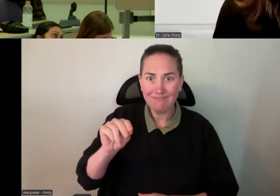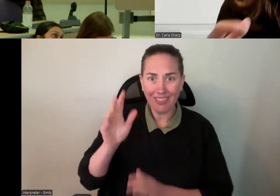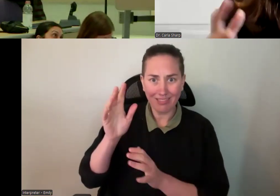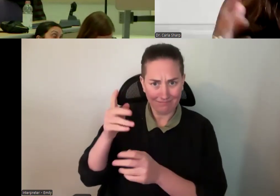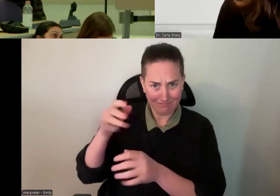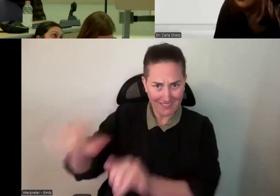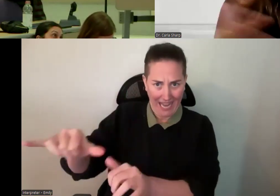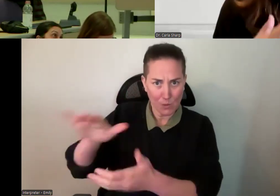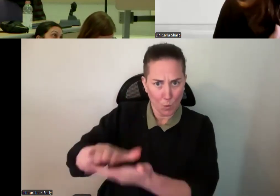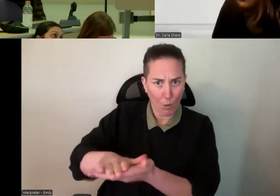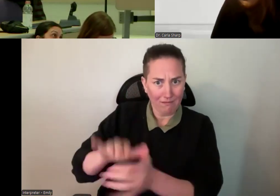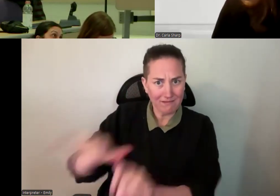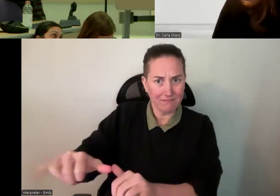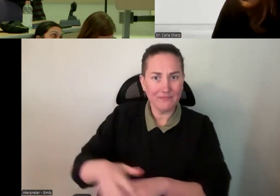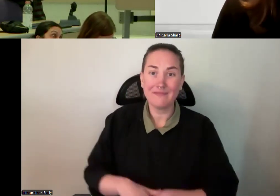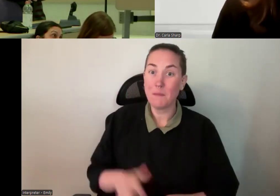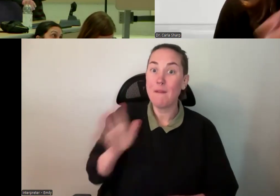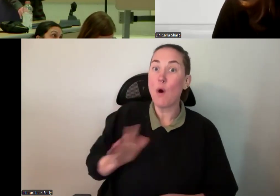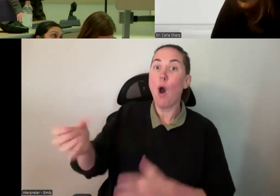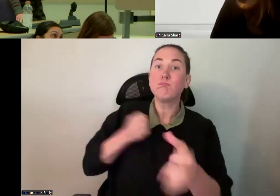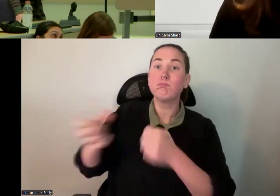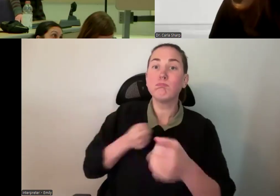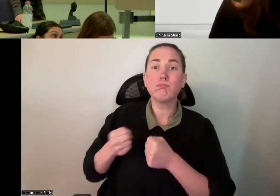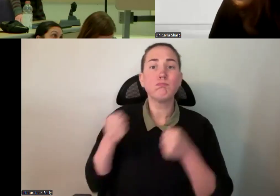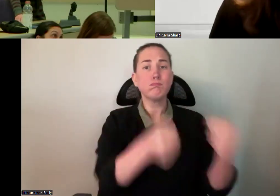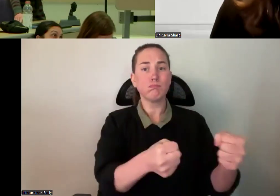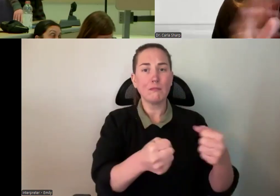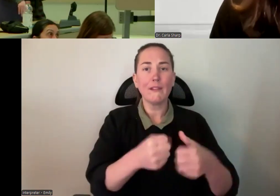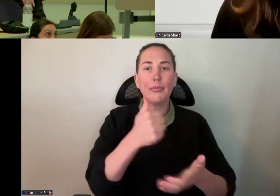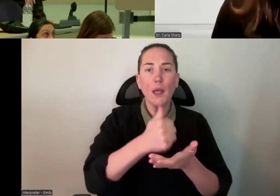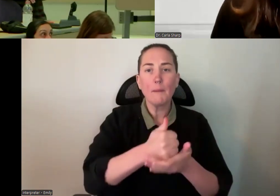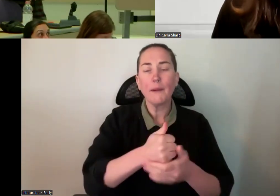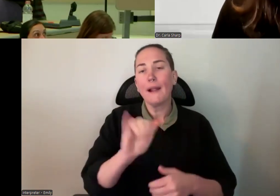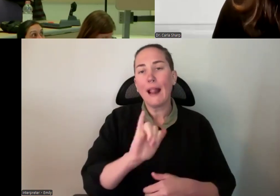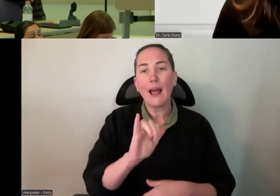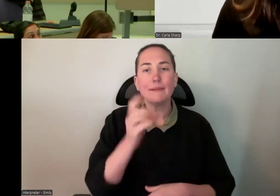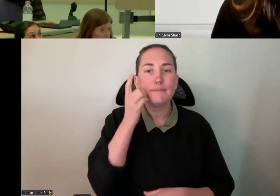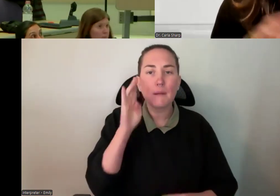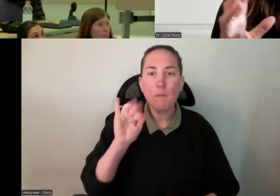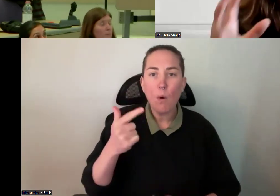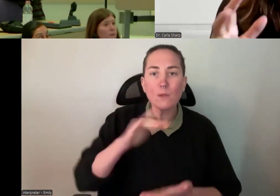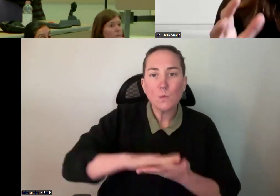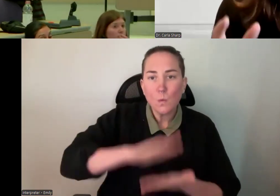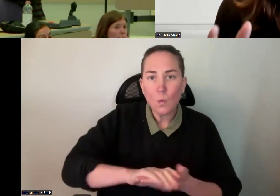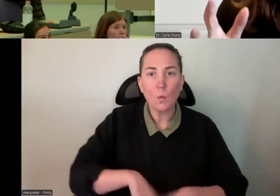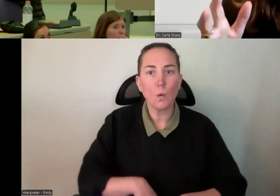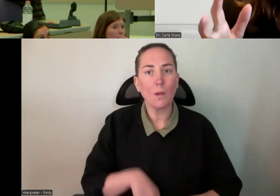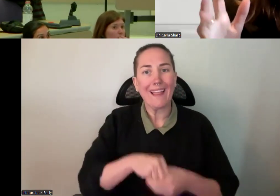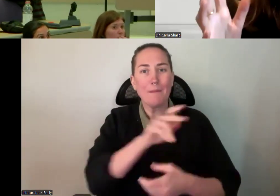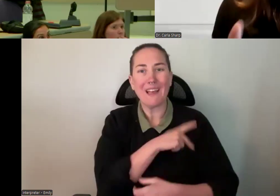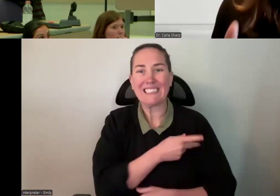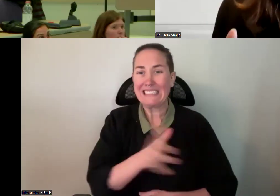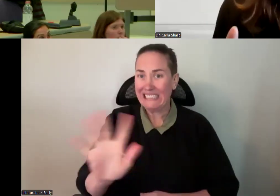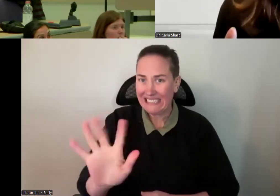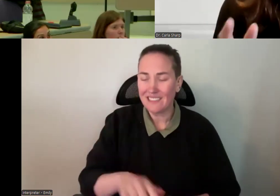There was a time that we took them all out of school, put them into therapeutic boarding schools, put them in inpatient settings. We are very clear that